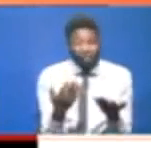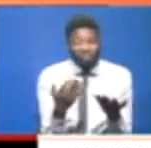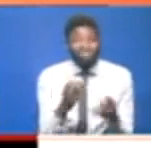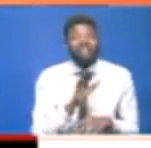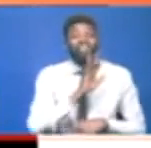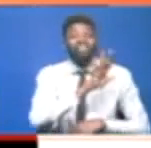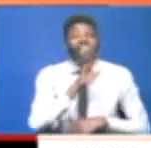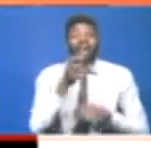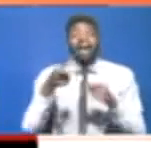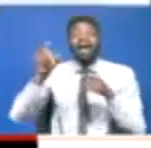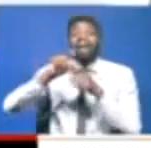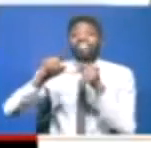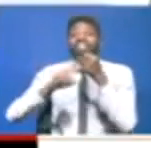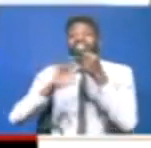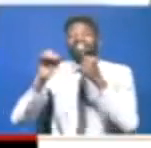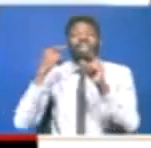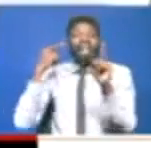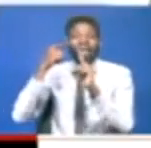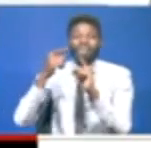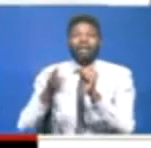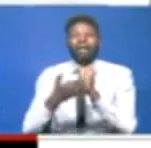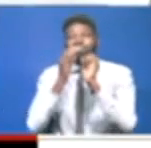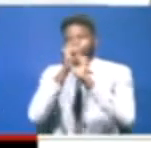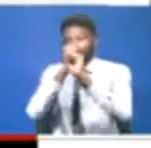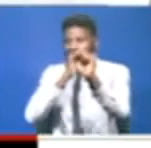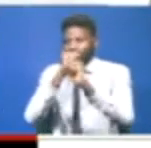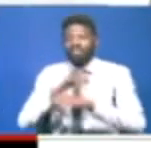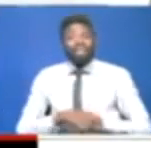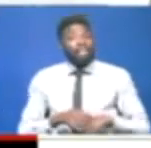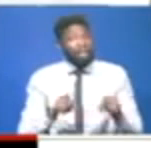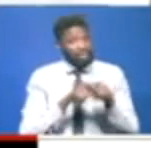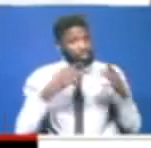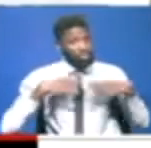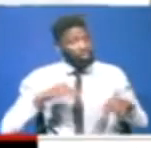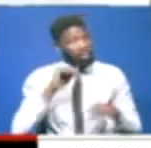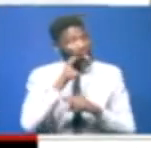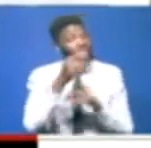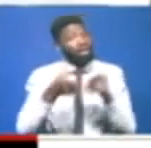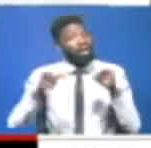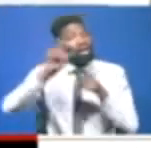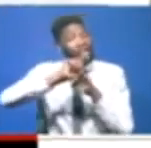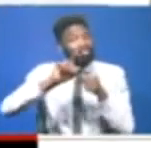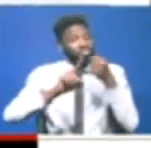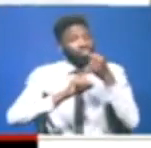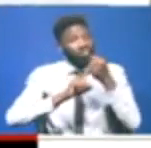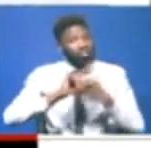protection. And there are also conversations to increase this to 65. Exactly. Of course, a lot of people,